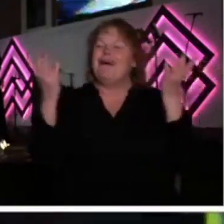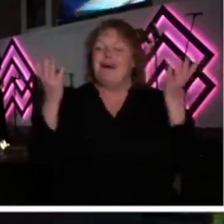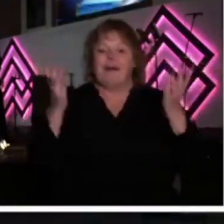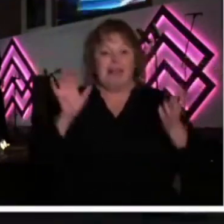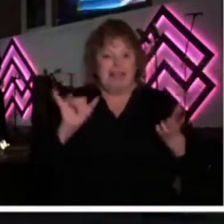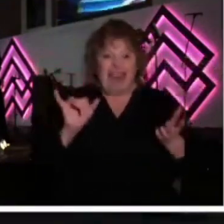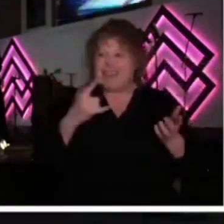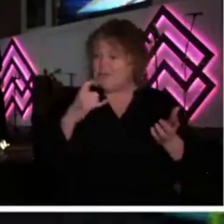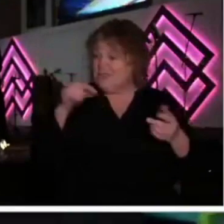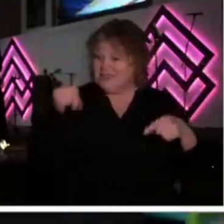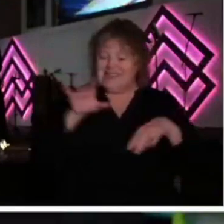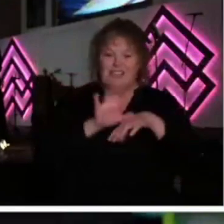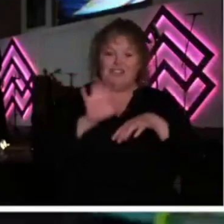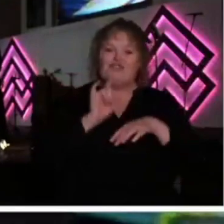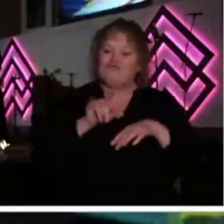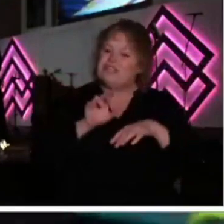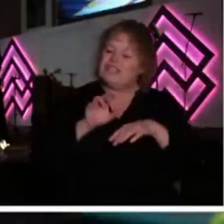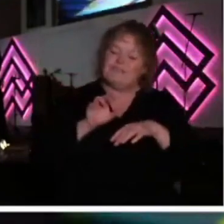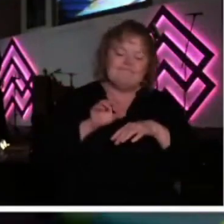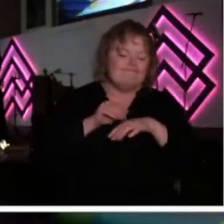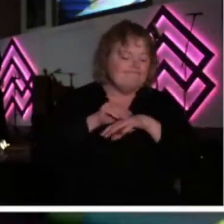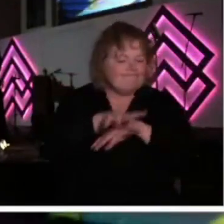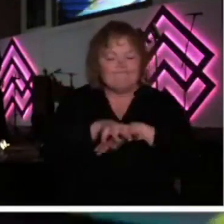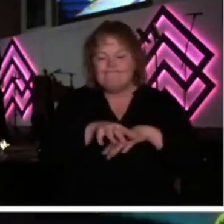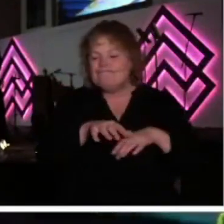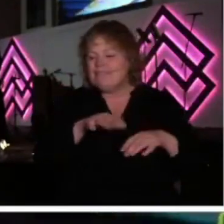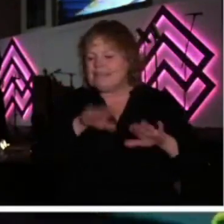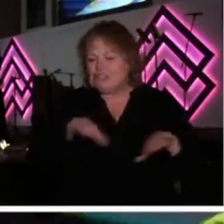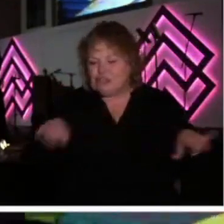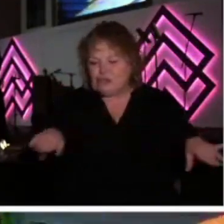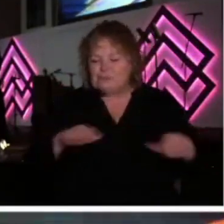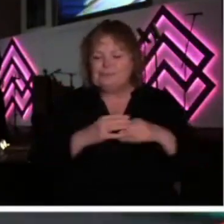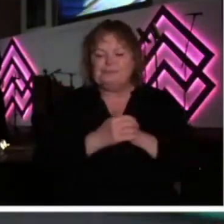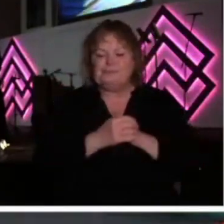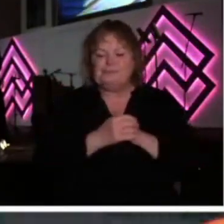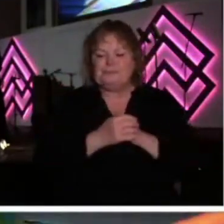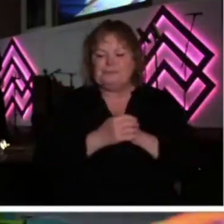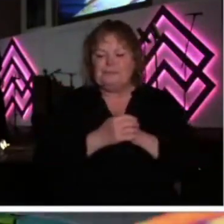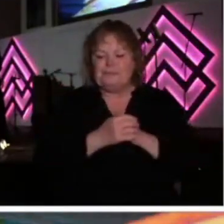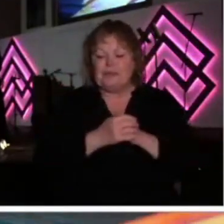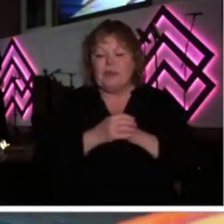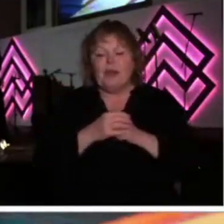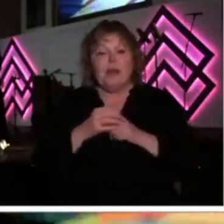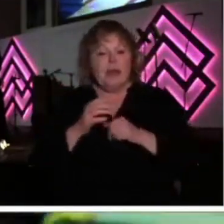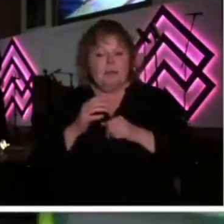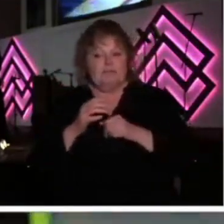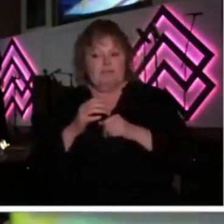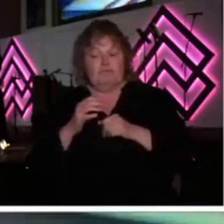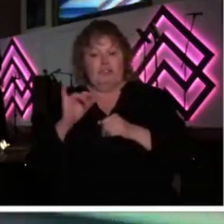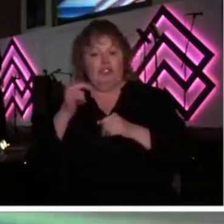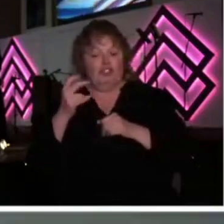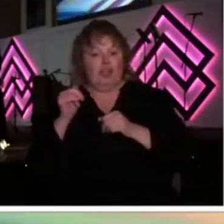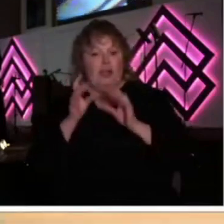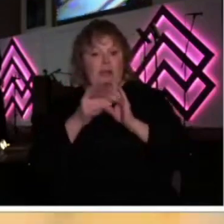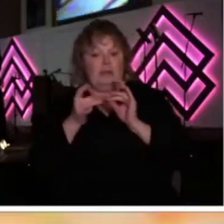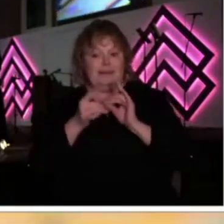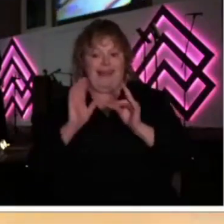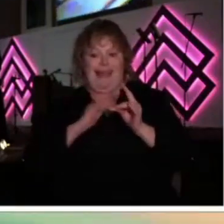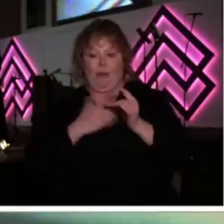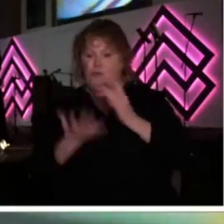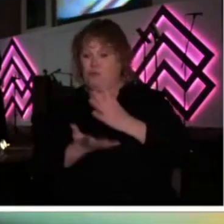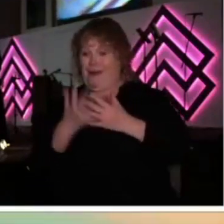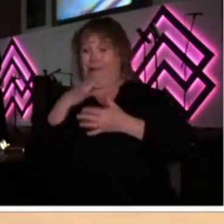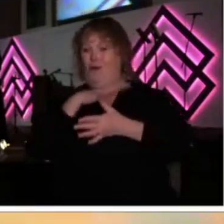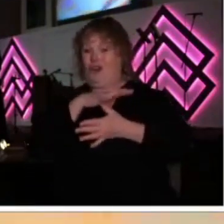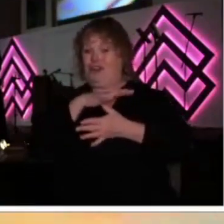I think. Number one priority is spreading the gospel, the Great Commission. And